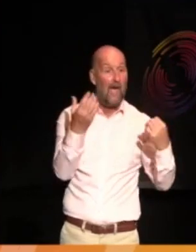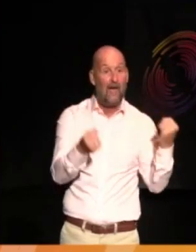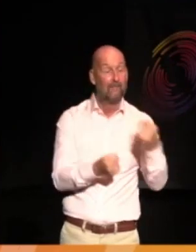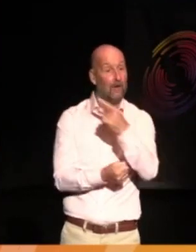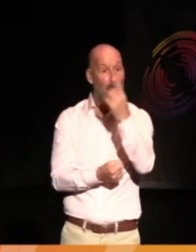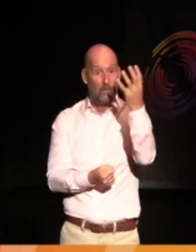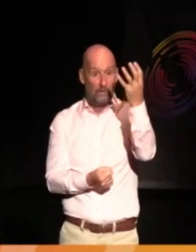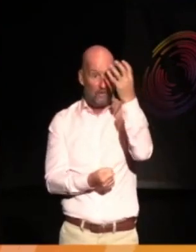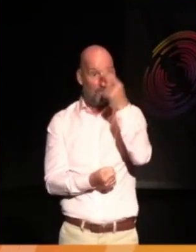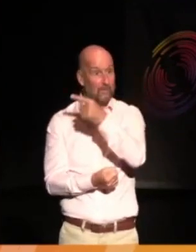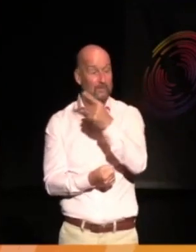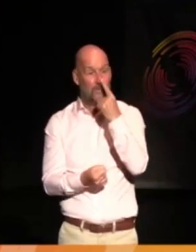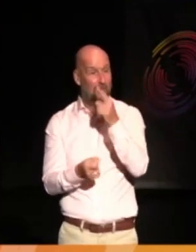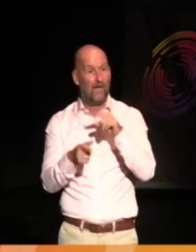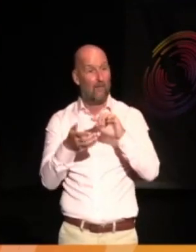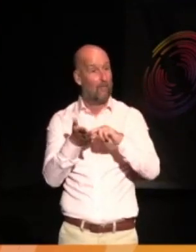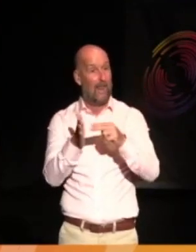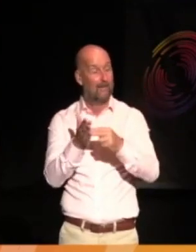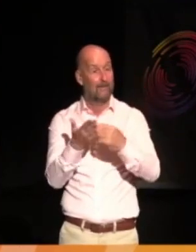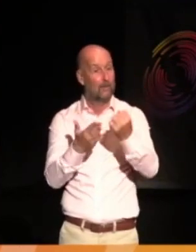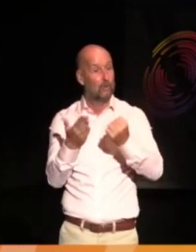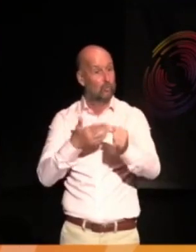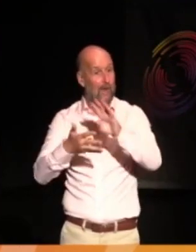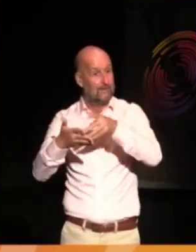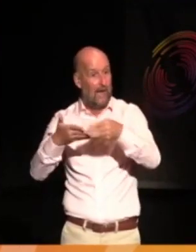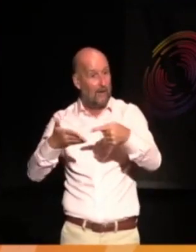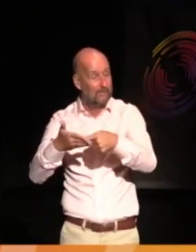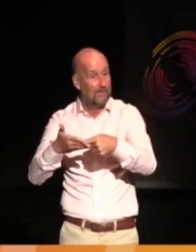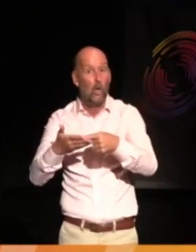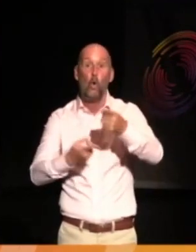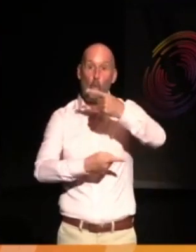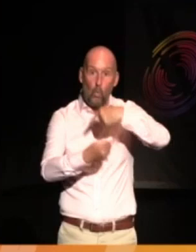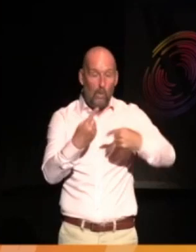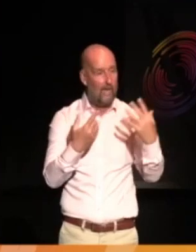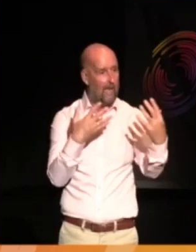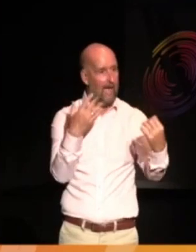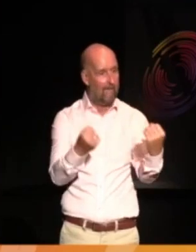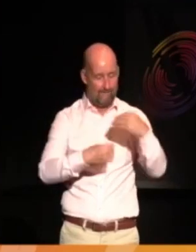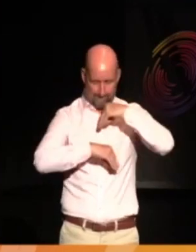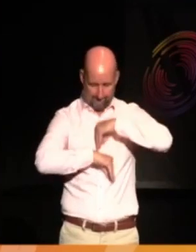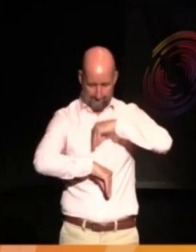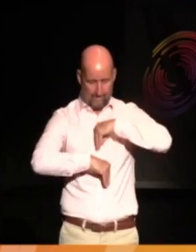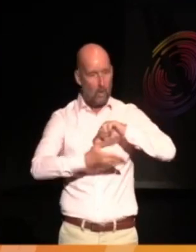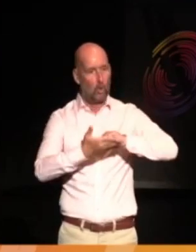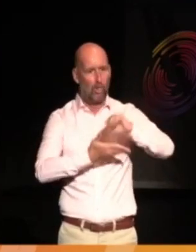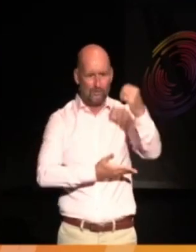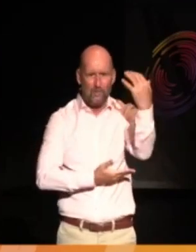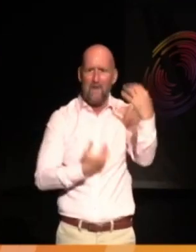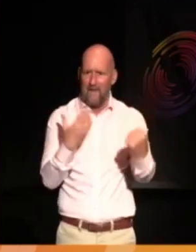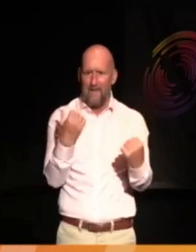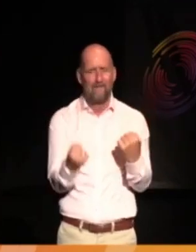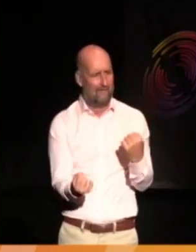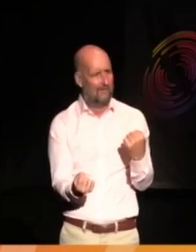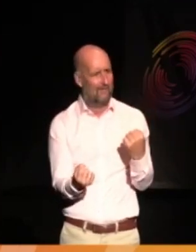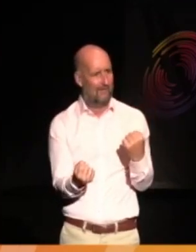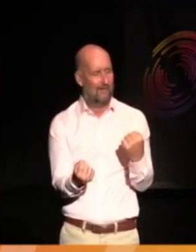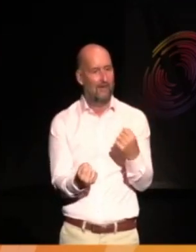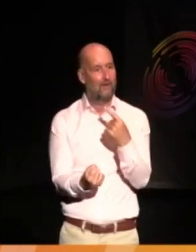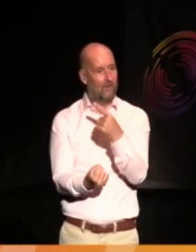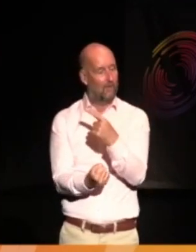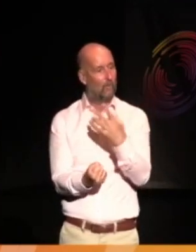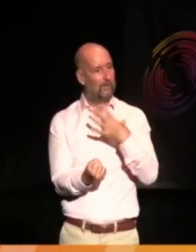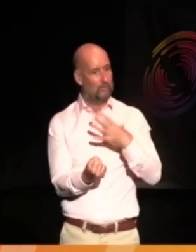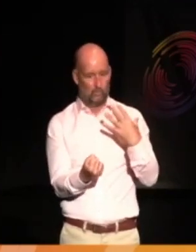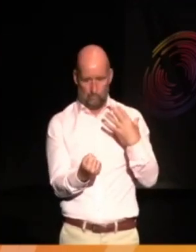make the bloody trains run on time. They can't. We have culture, and we need to draw from the